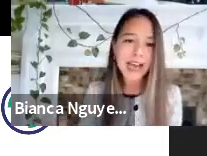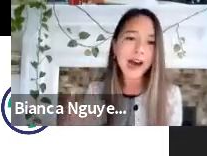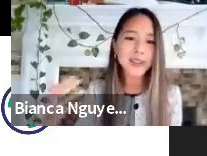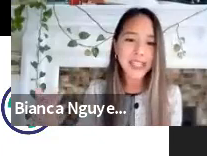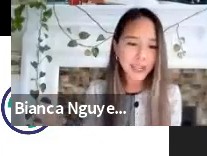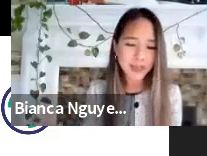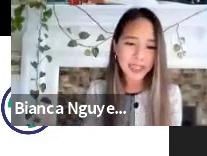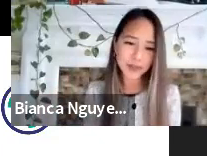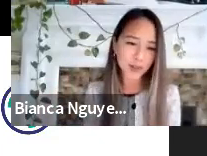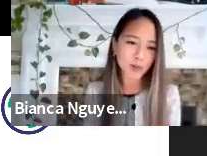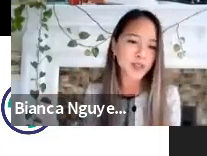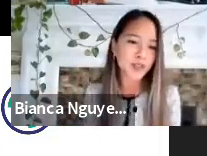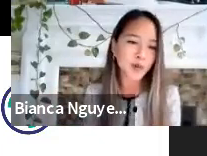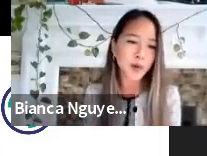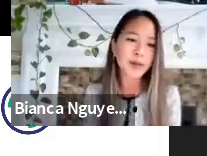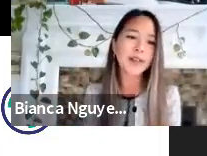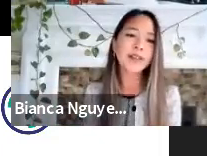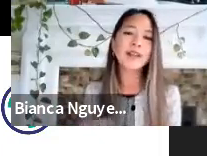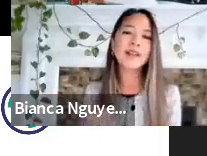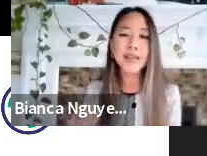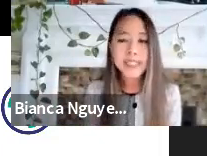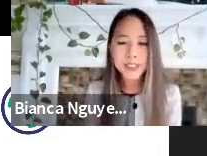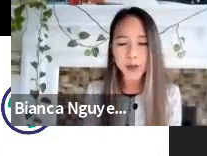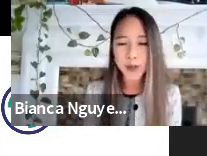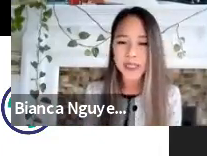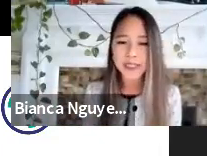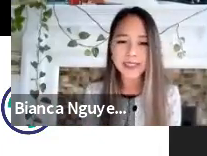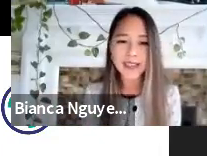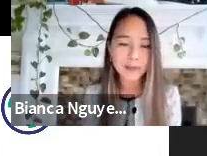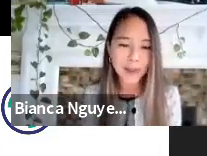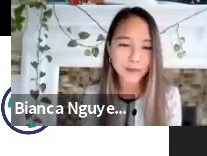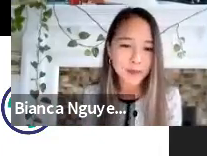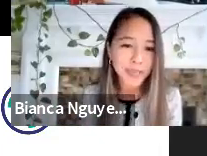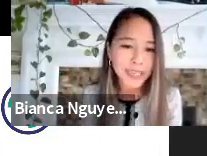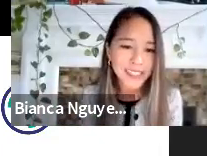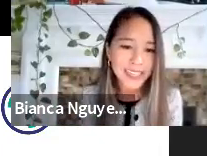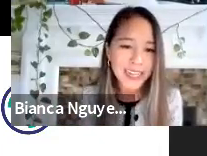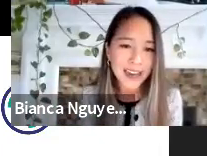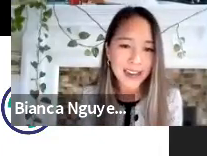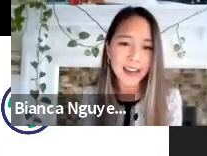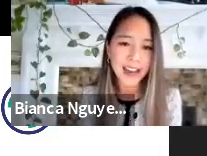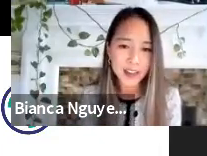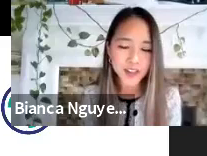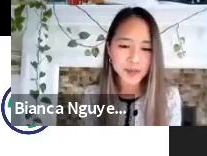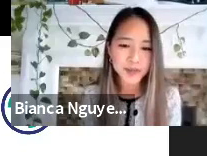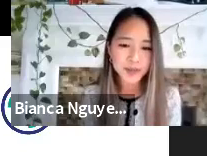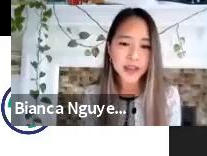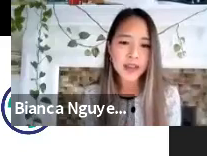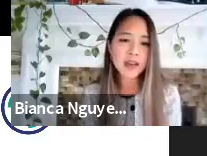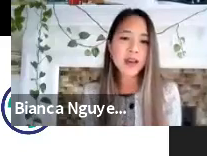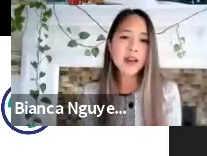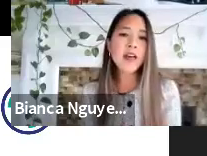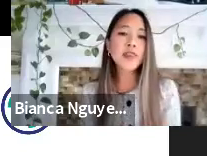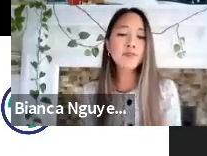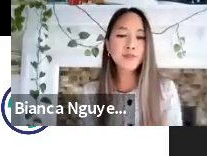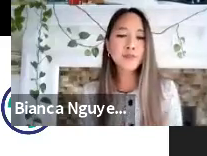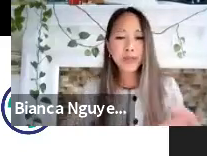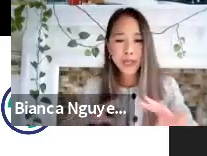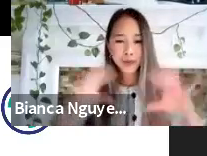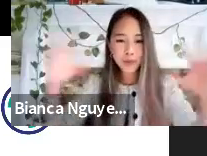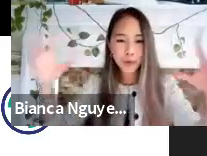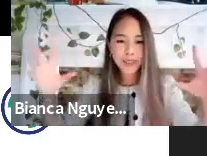learned outside of the individual's control based on circumstances that they might have been placed in at a young age.